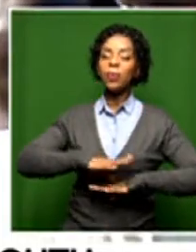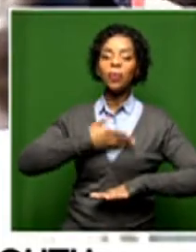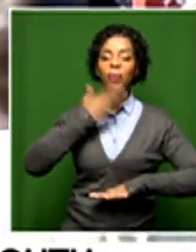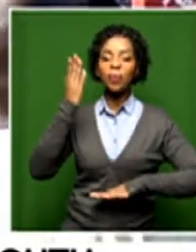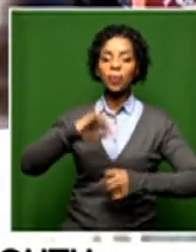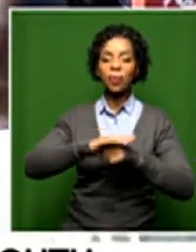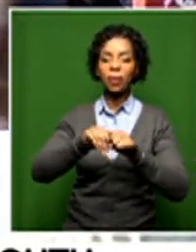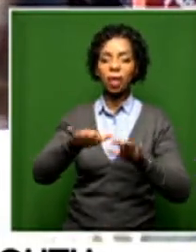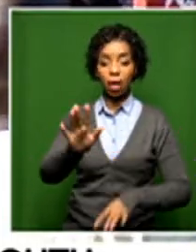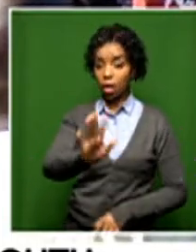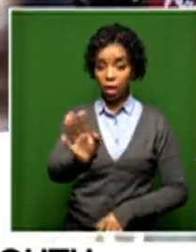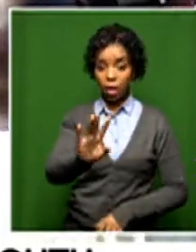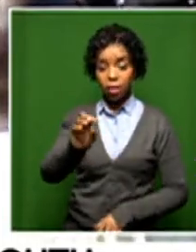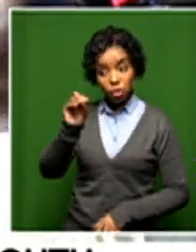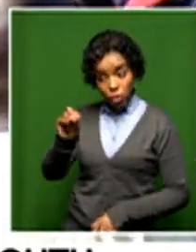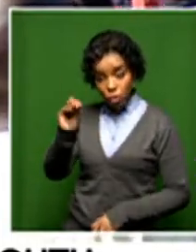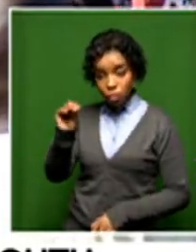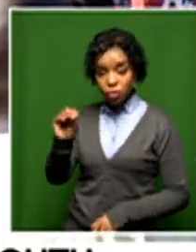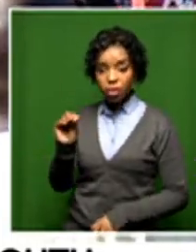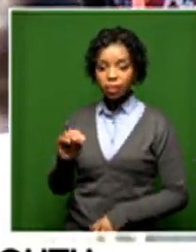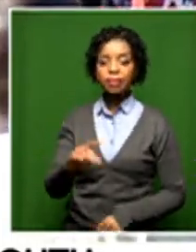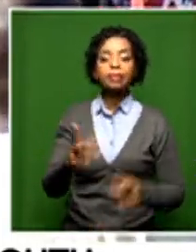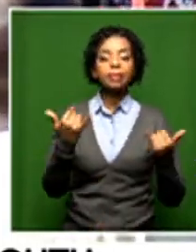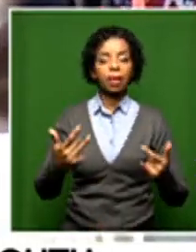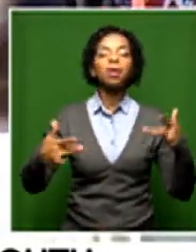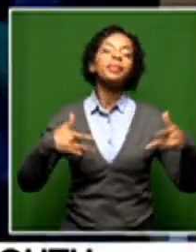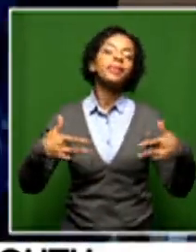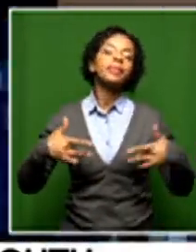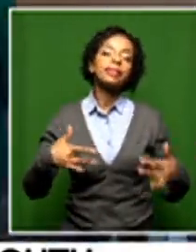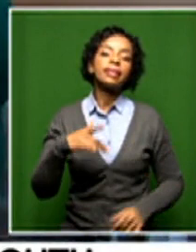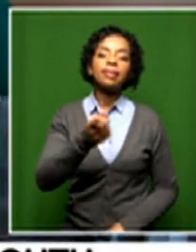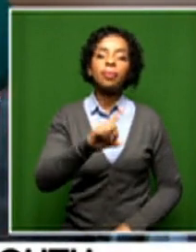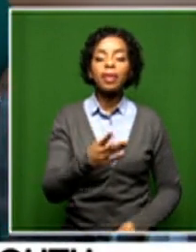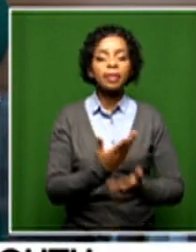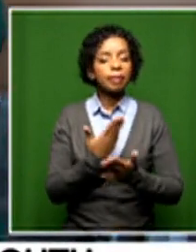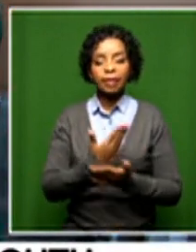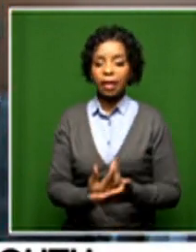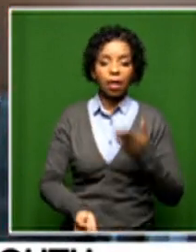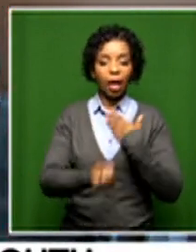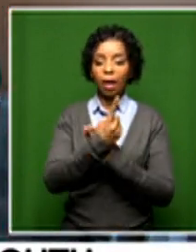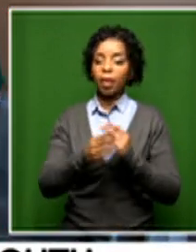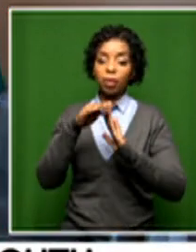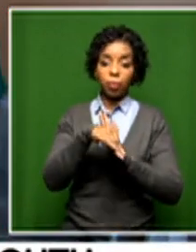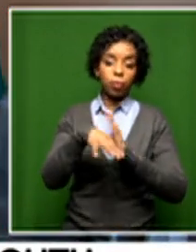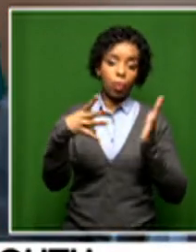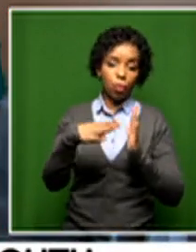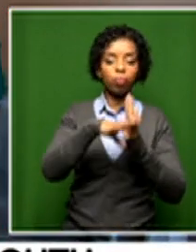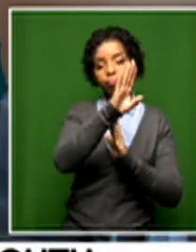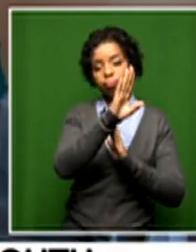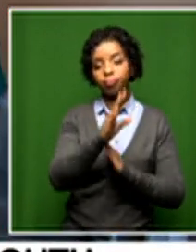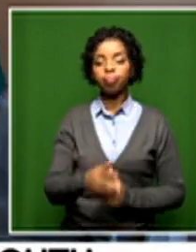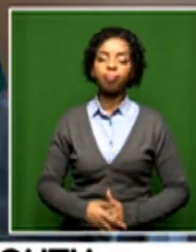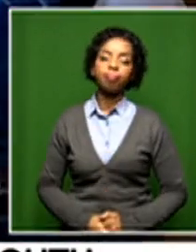having COVID-19 with us. The concern really is that it can turn either way, and that's the point that our people need to